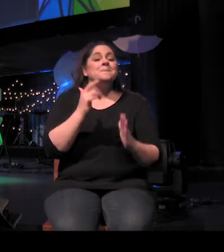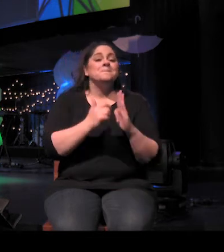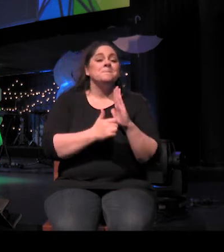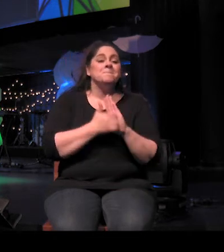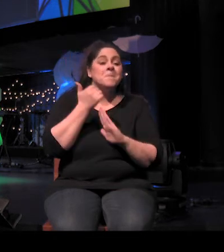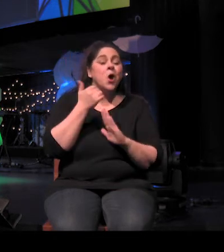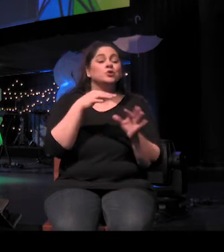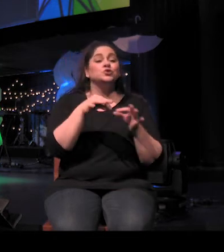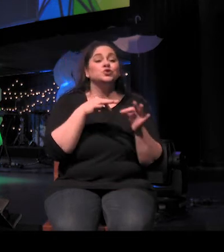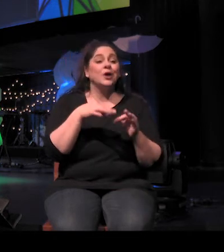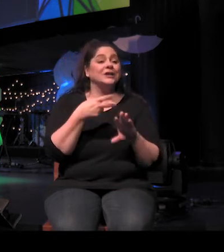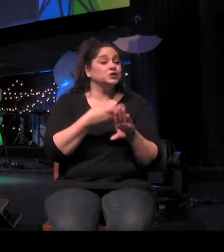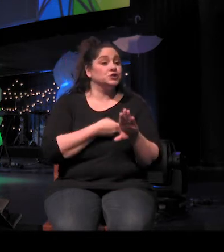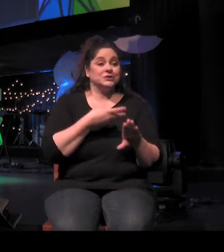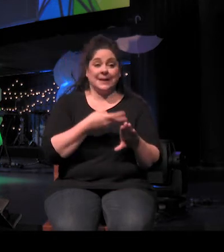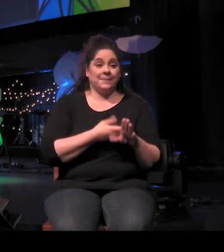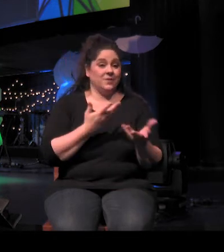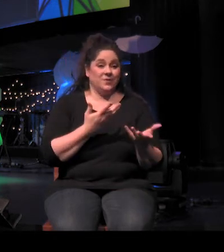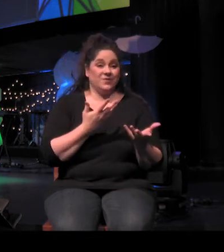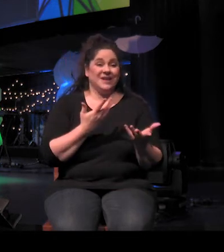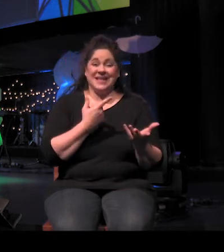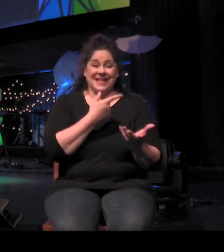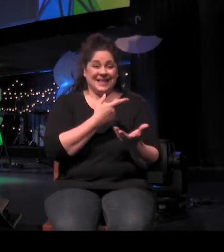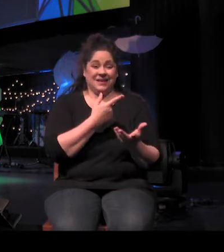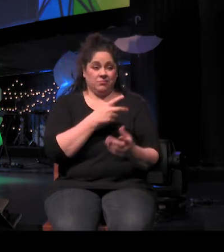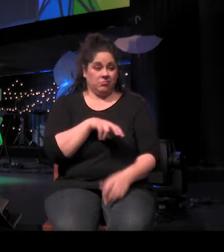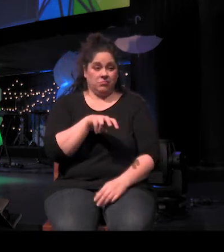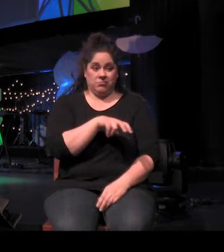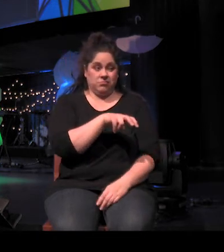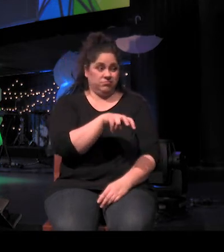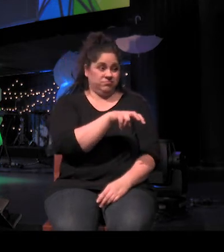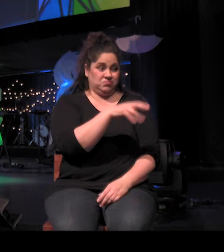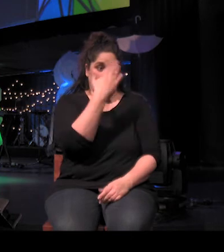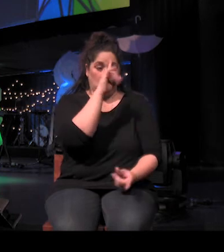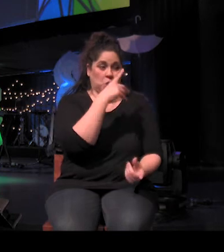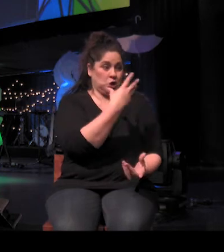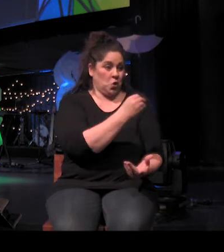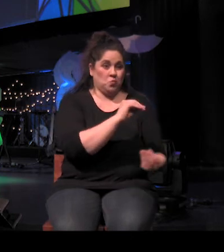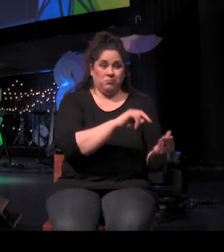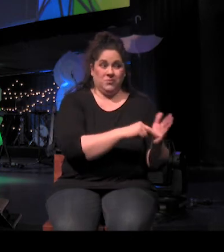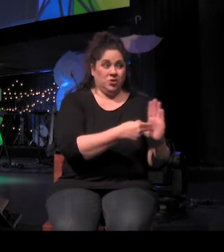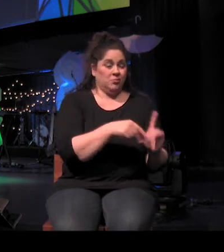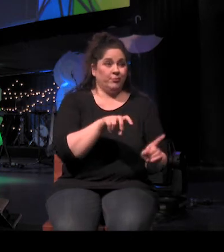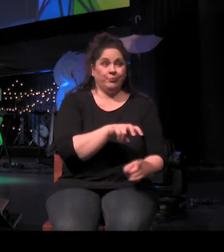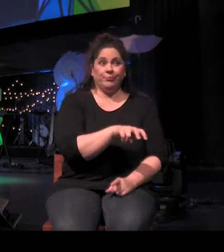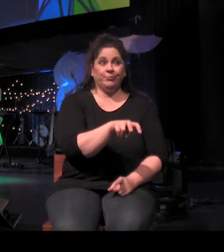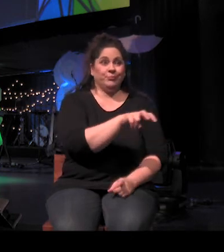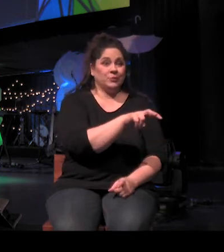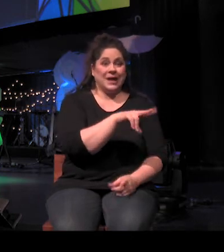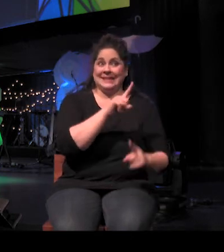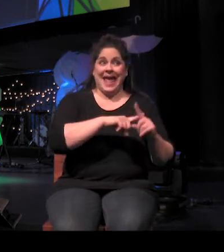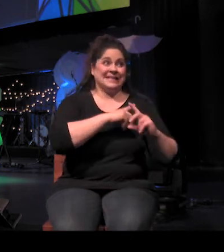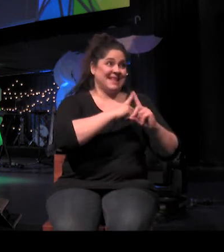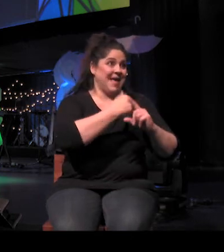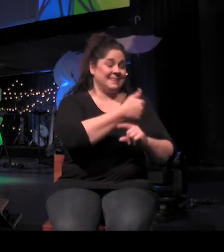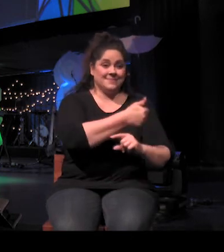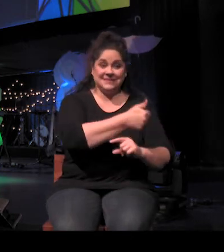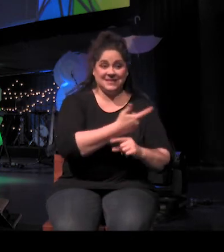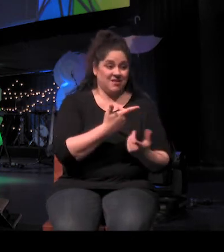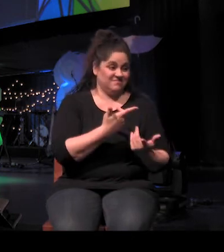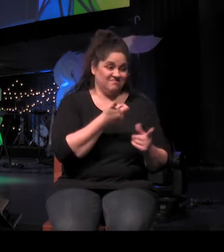would describe them this way, that sheep are directionless, defenseless, and dumb. The three